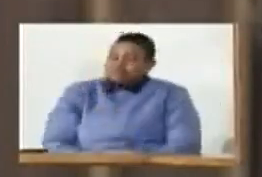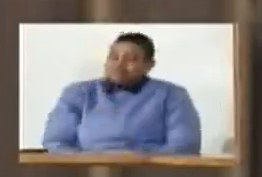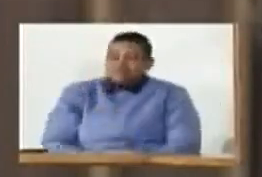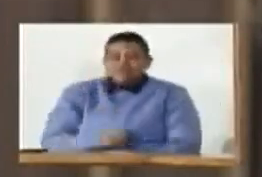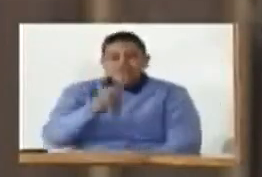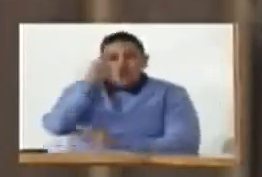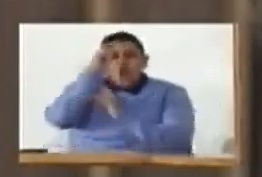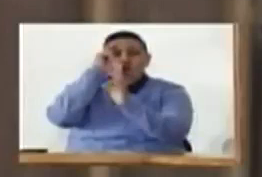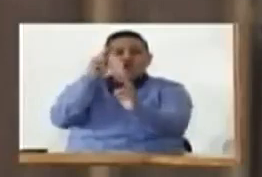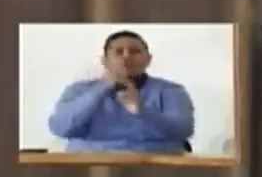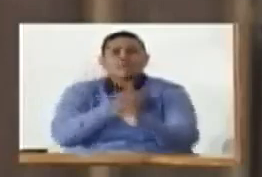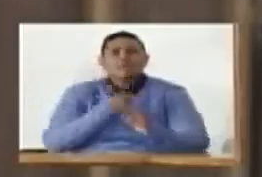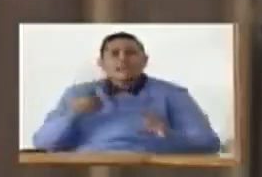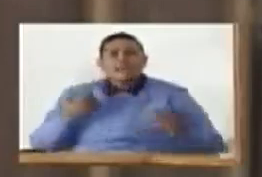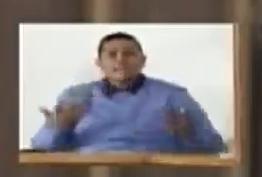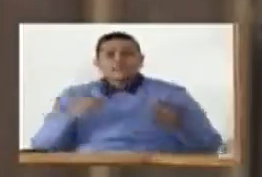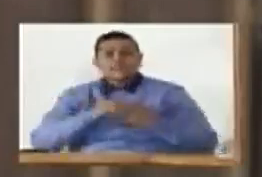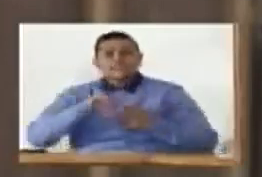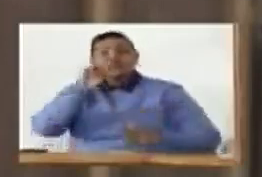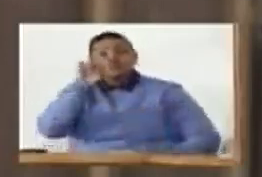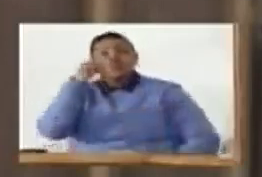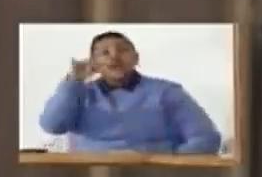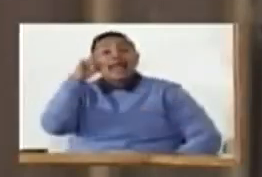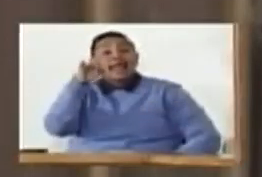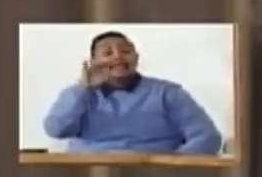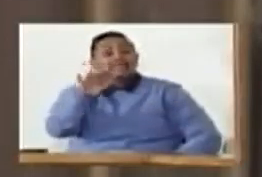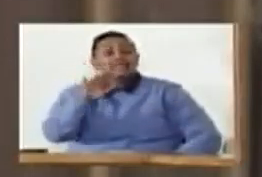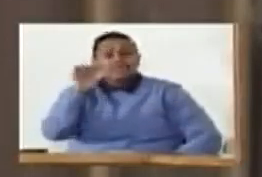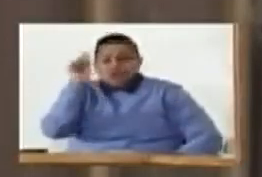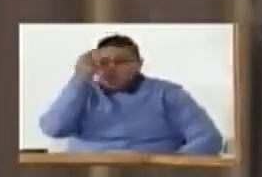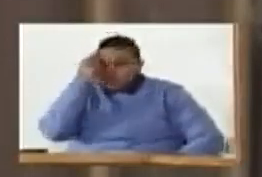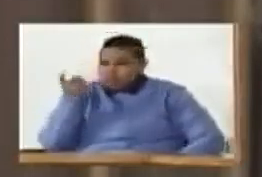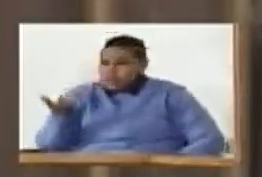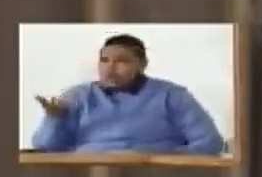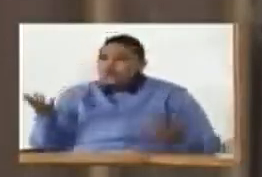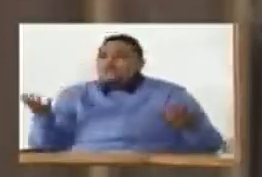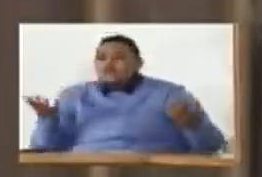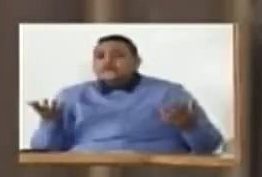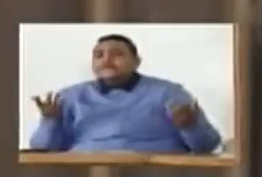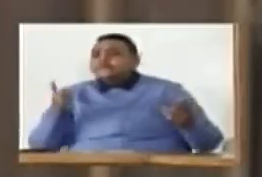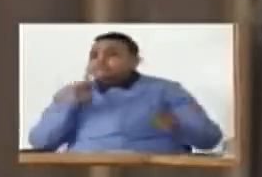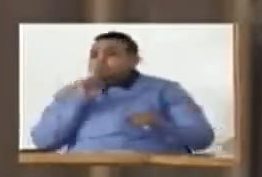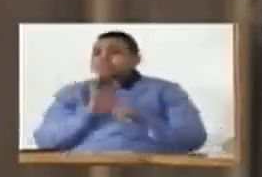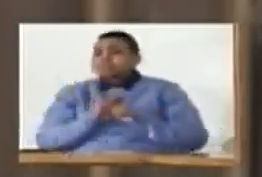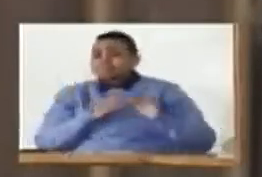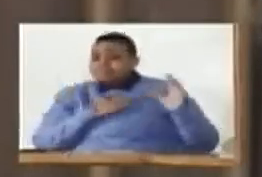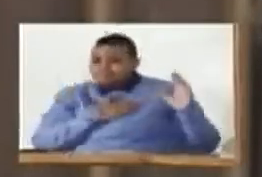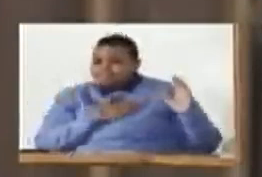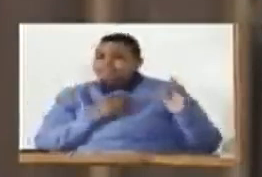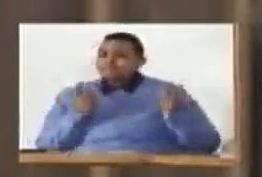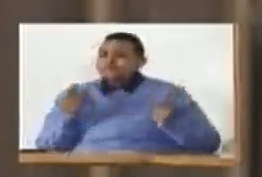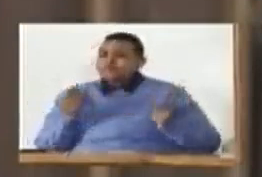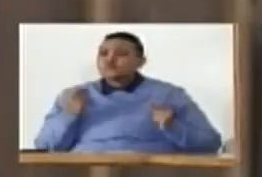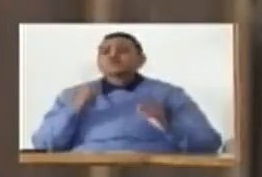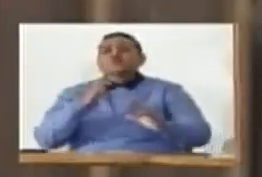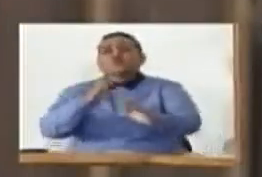Honorable members, in 2018, the government delivered on its commitment to institute